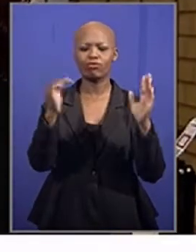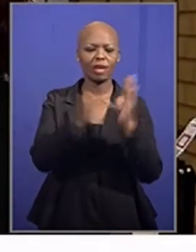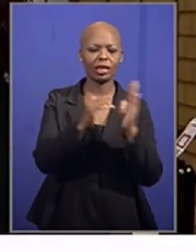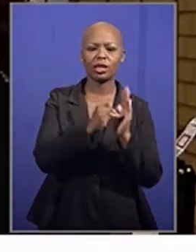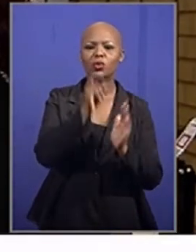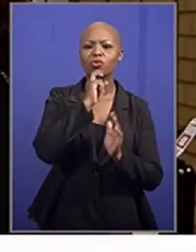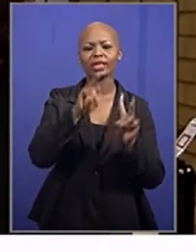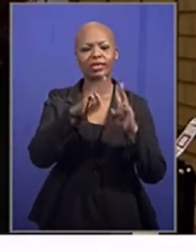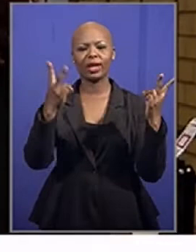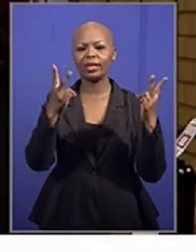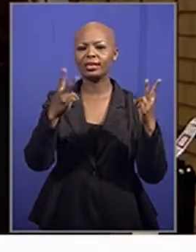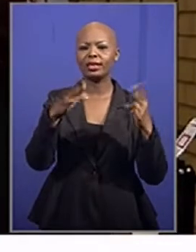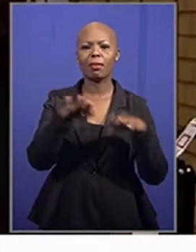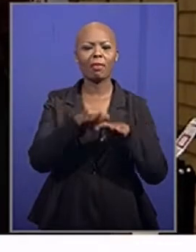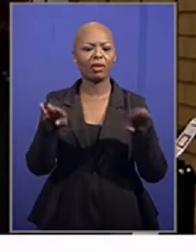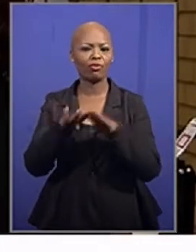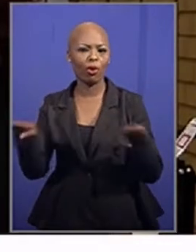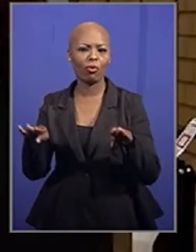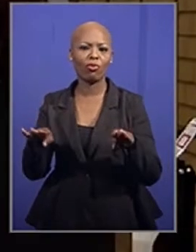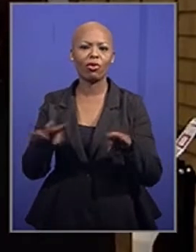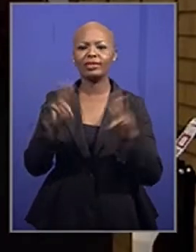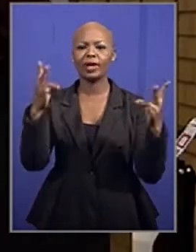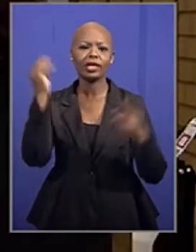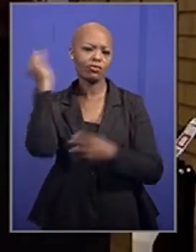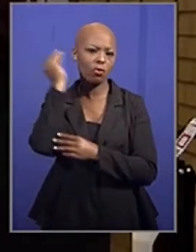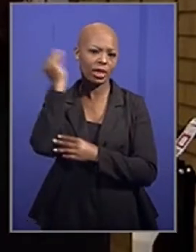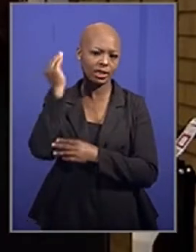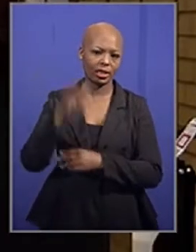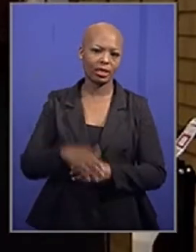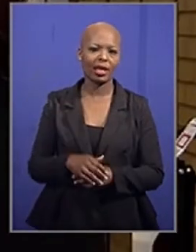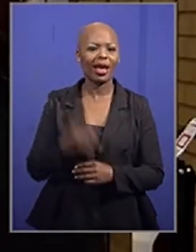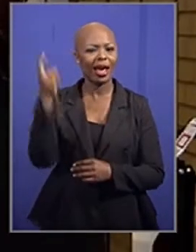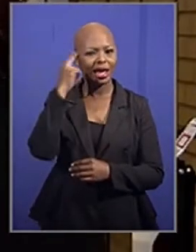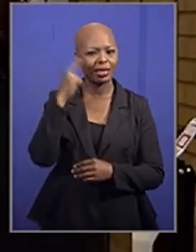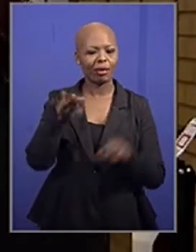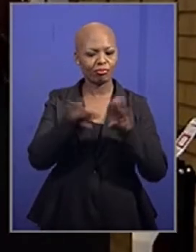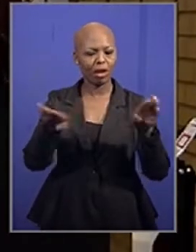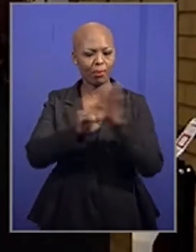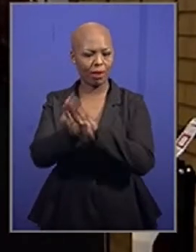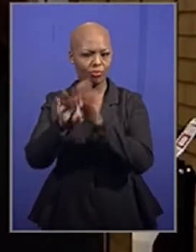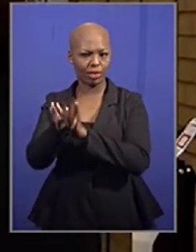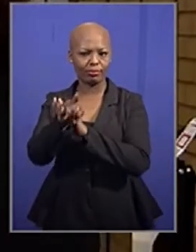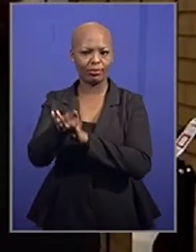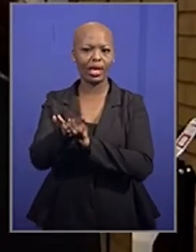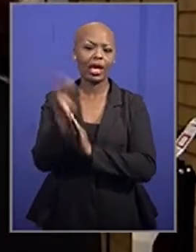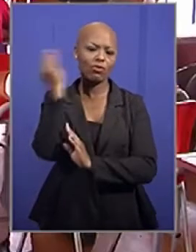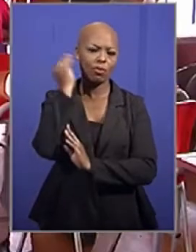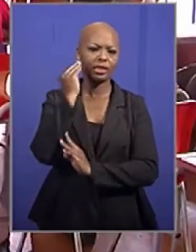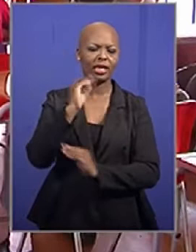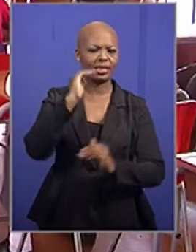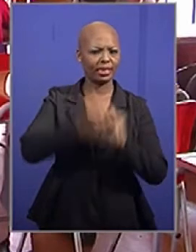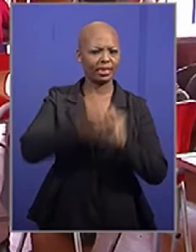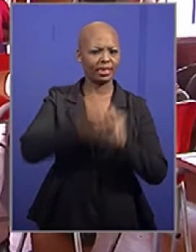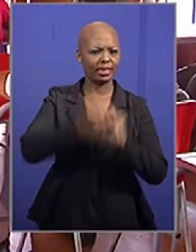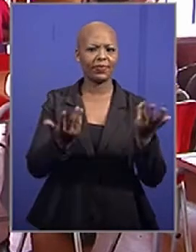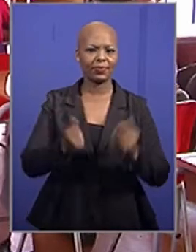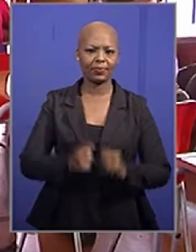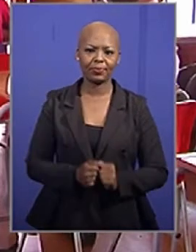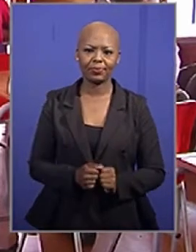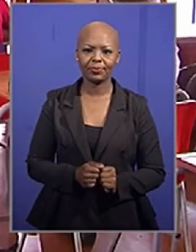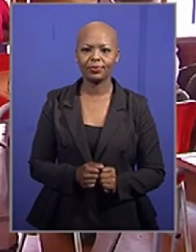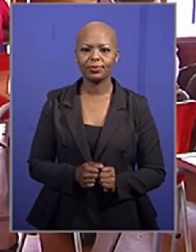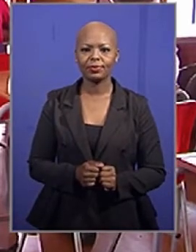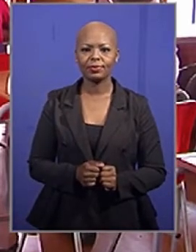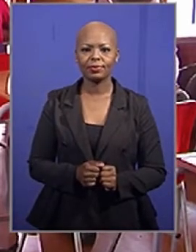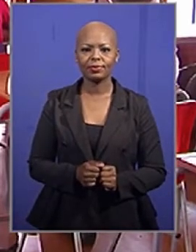for the information. People read different platforms. And I think the more platforms publish information like this, the safer it is. Kgoro e dumellana le